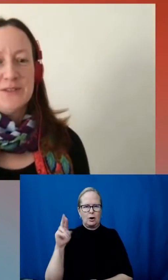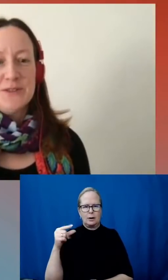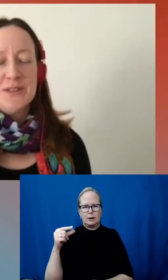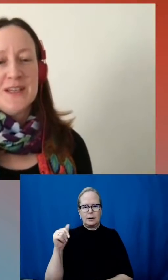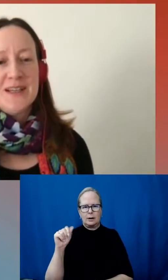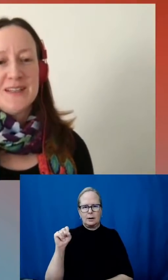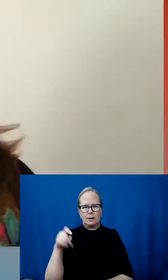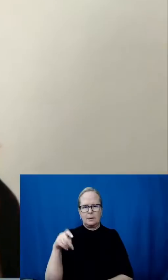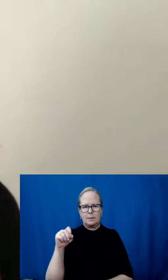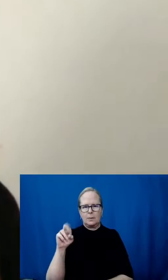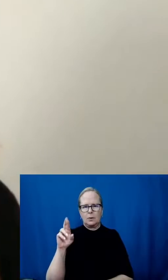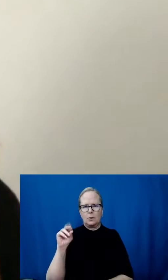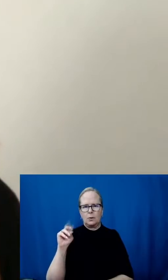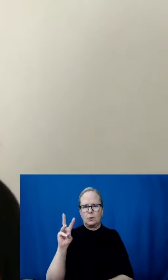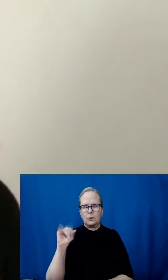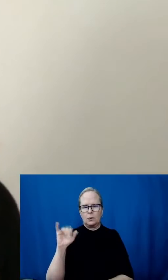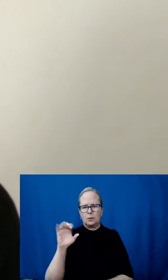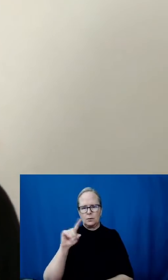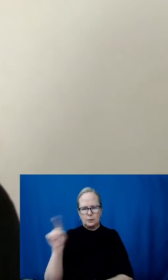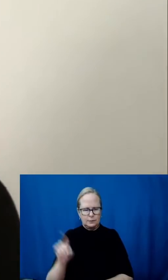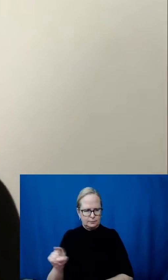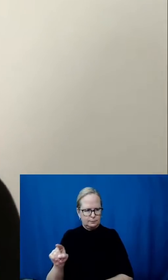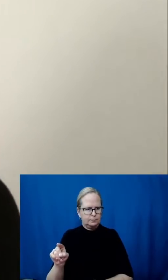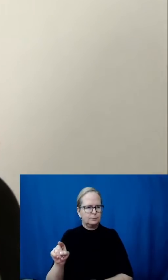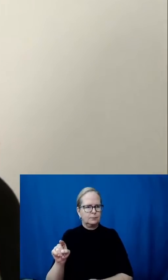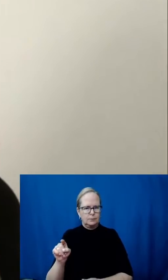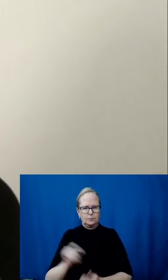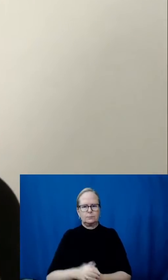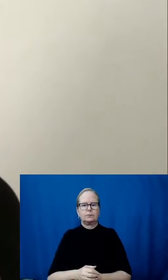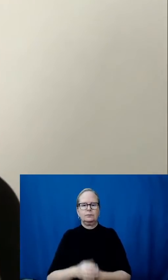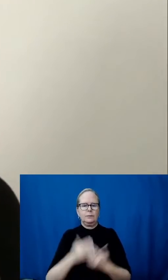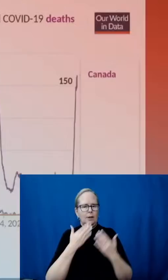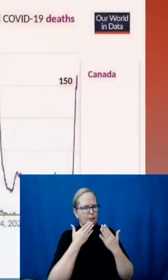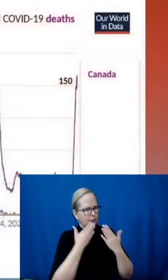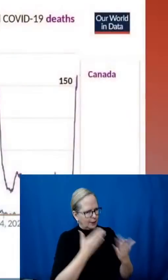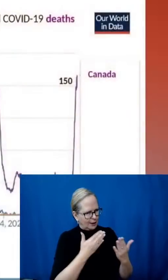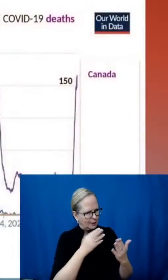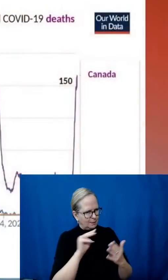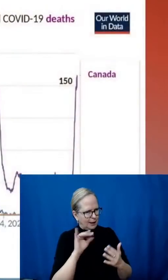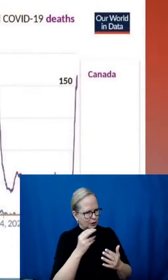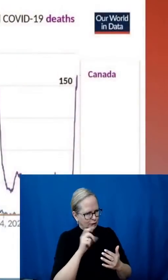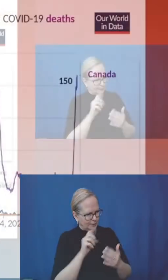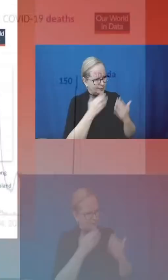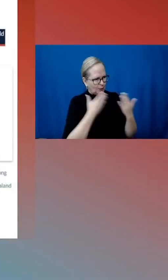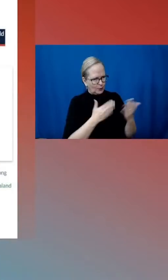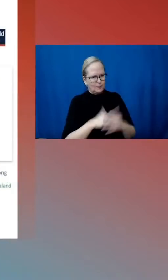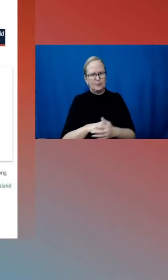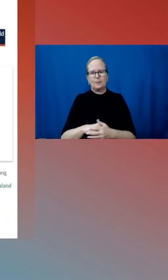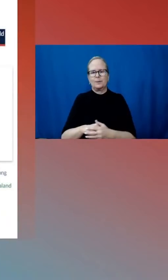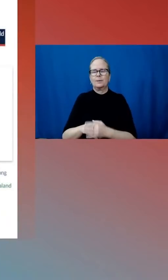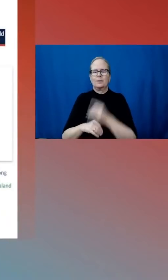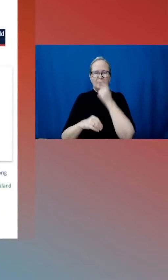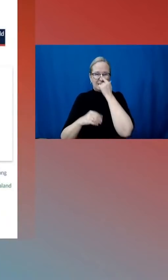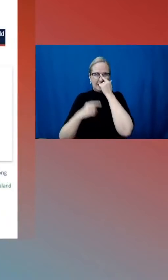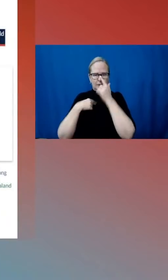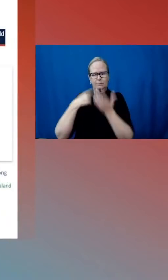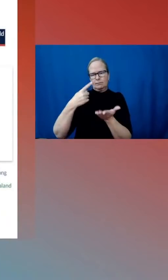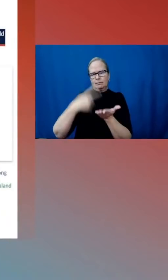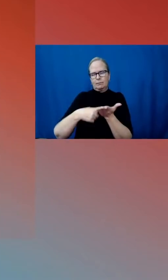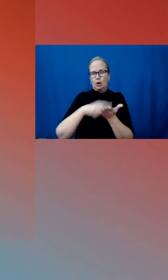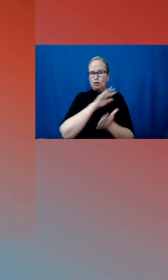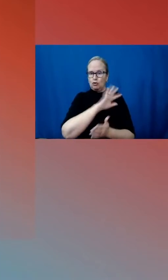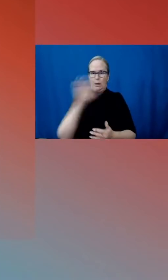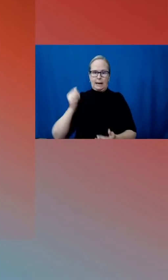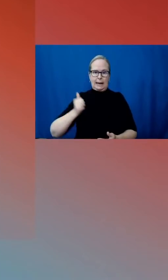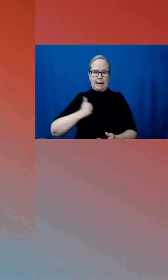good afternoon. Thank you very much, Michelle. So I would like to talk a little bit about where are we now in